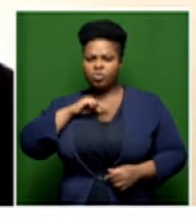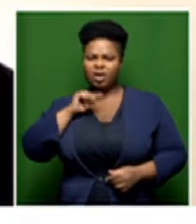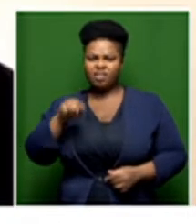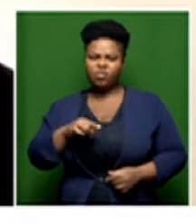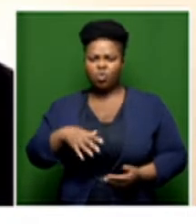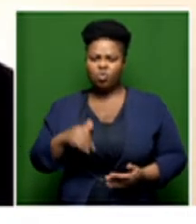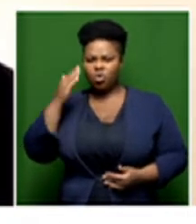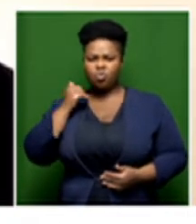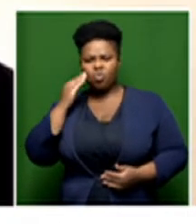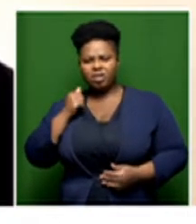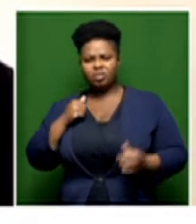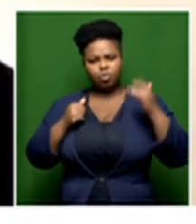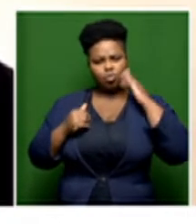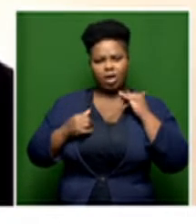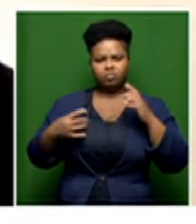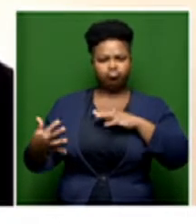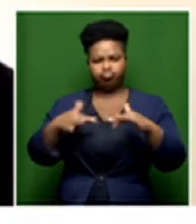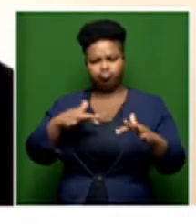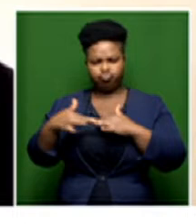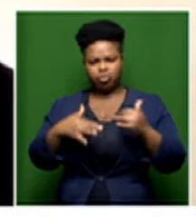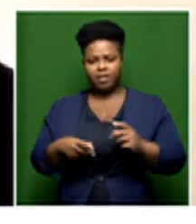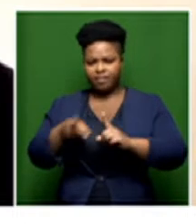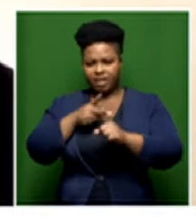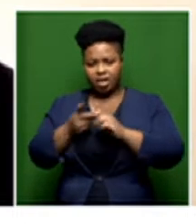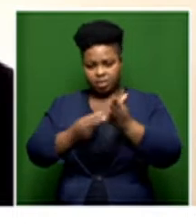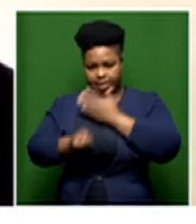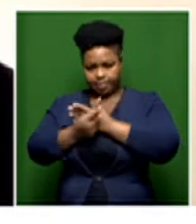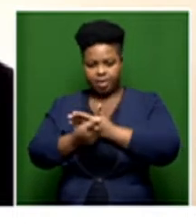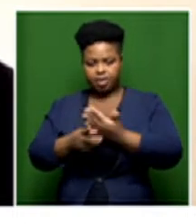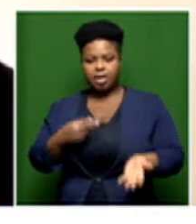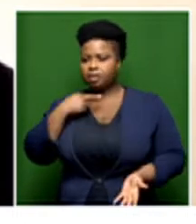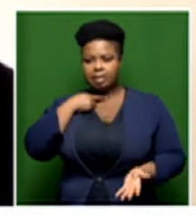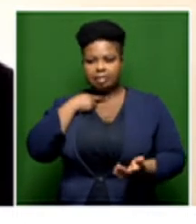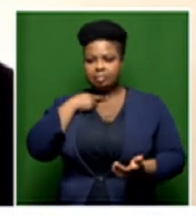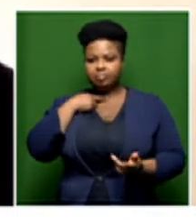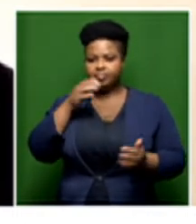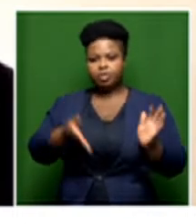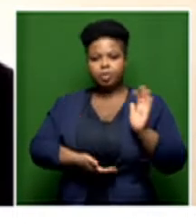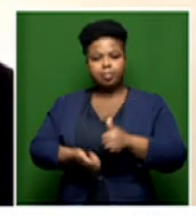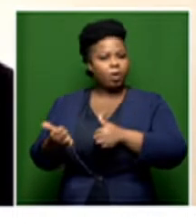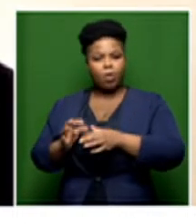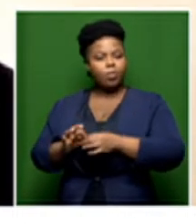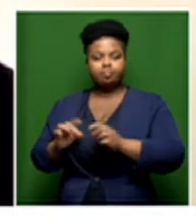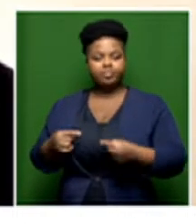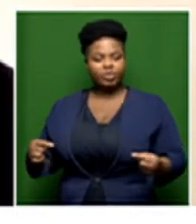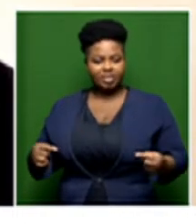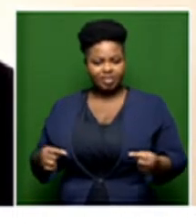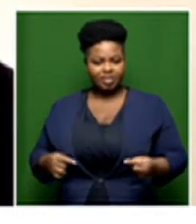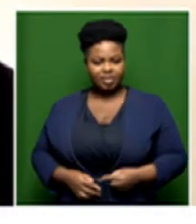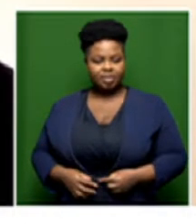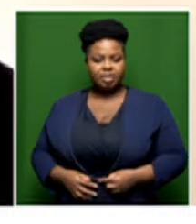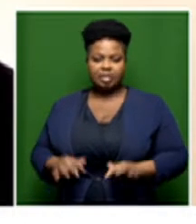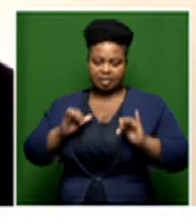of white-on-white violence, and she then couldn't go home